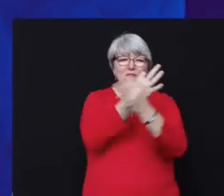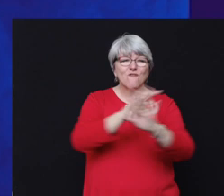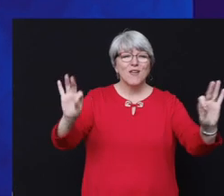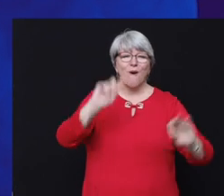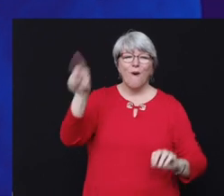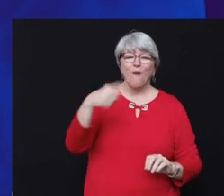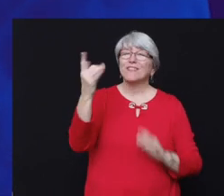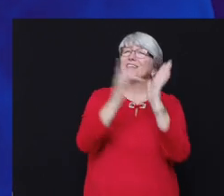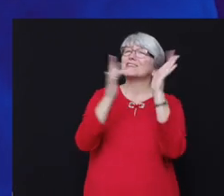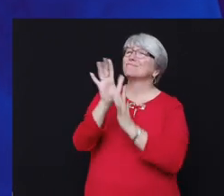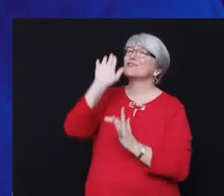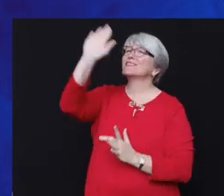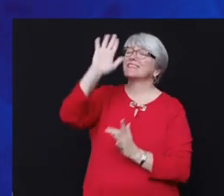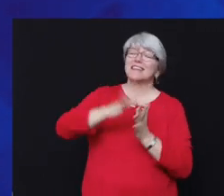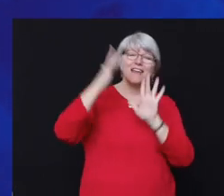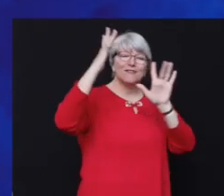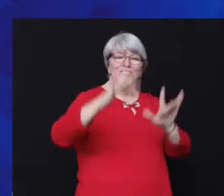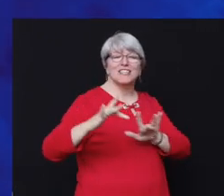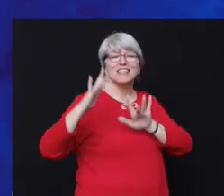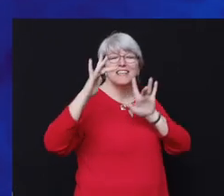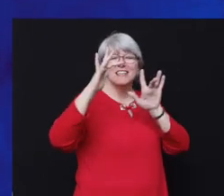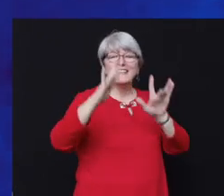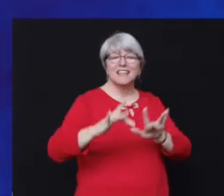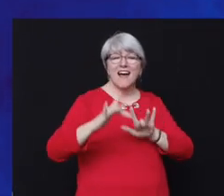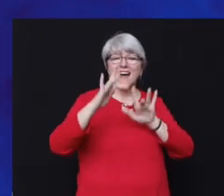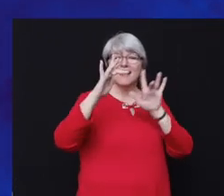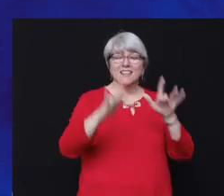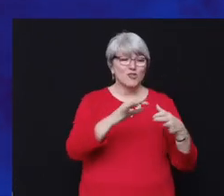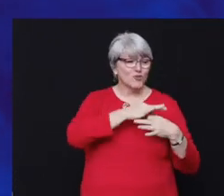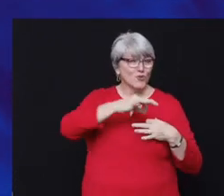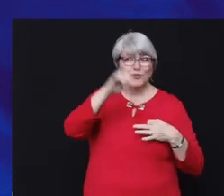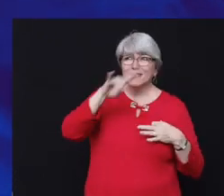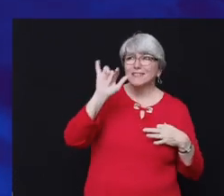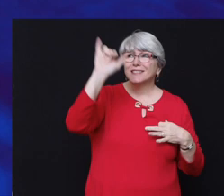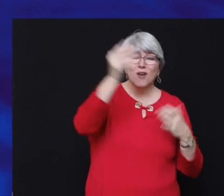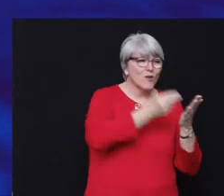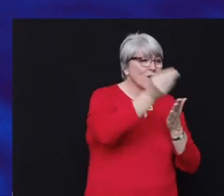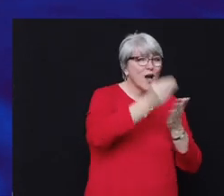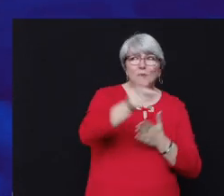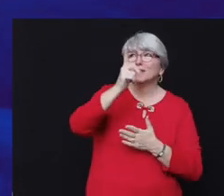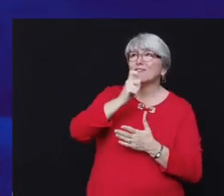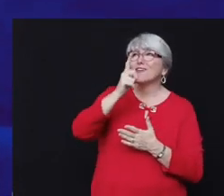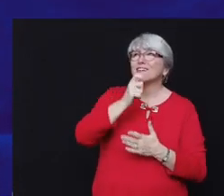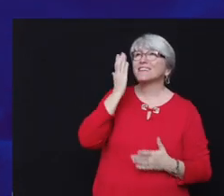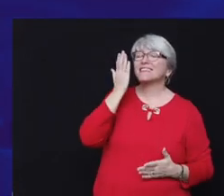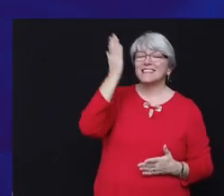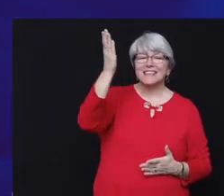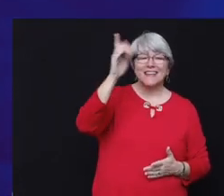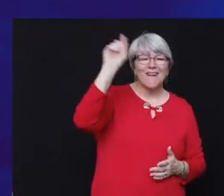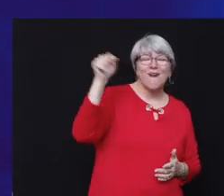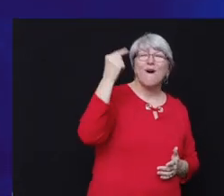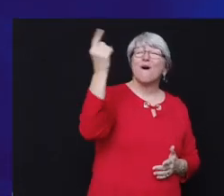free. Only the mercy of Jesus, purchasing souls for